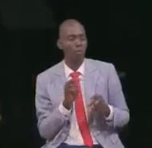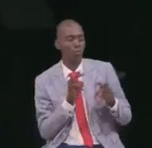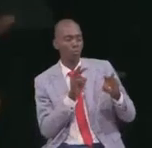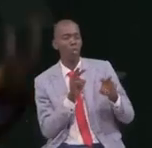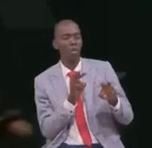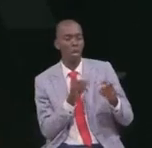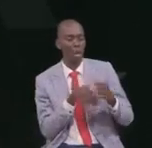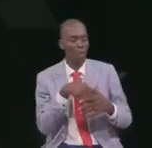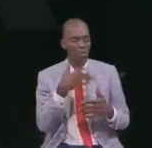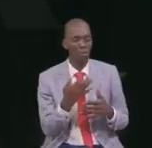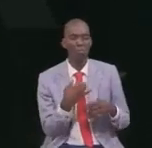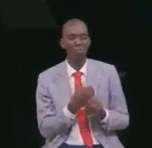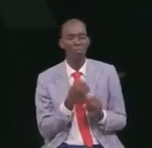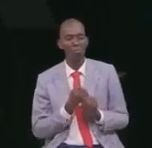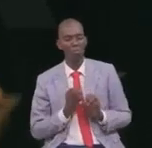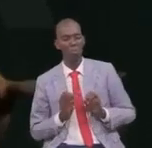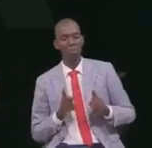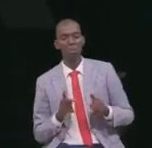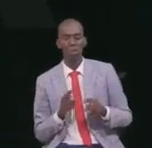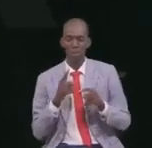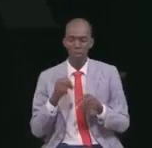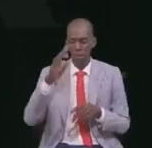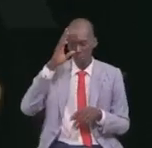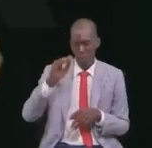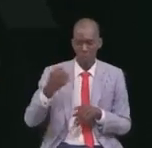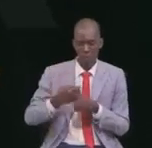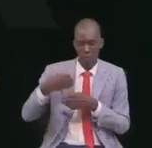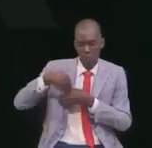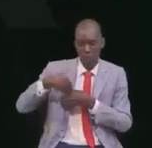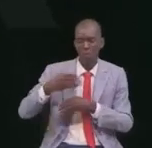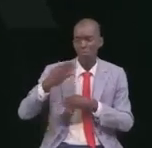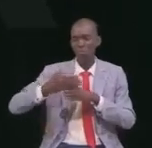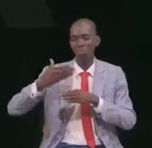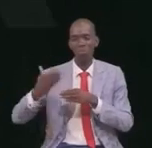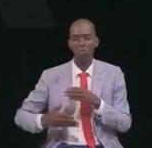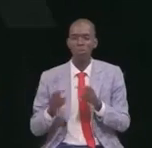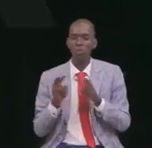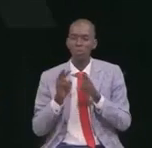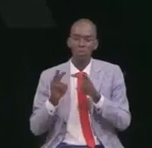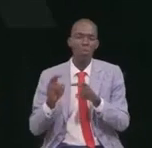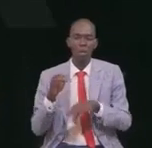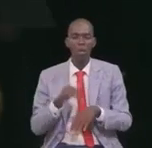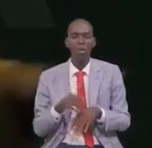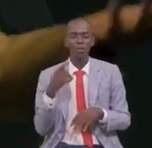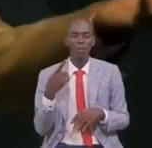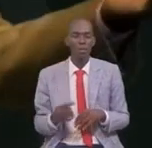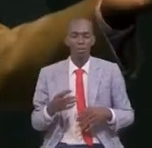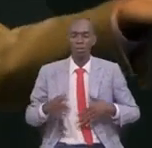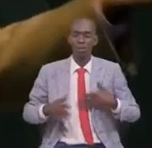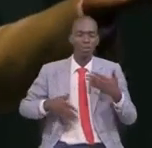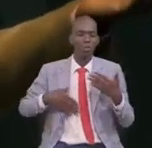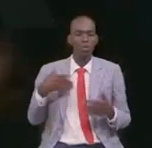made whole. Look at him on the inside, made whole. Look at his faith, what the joy of